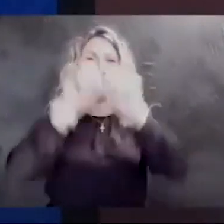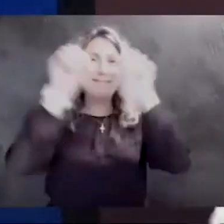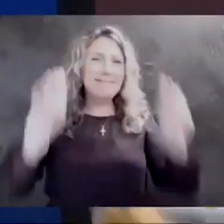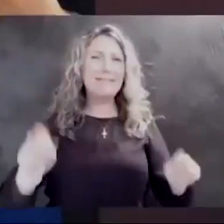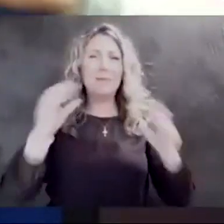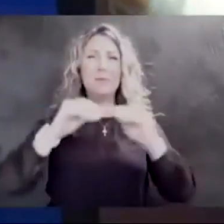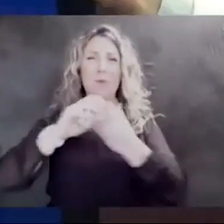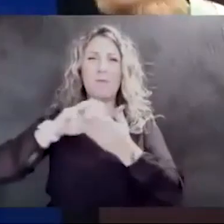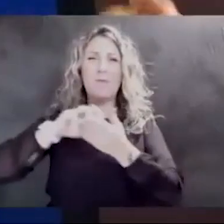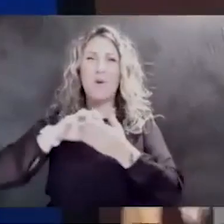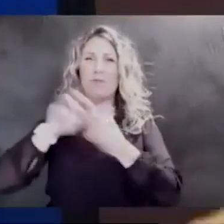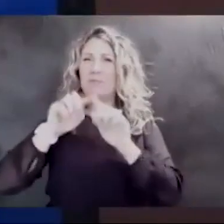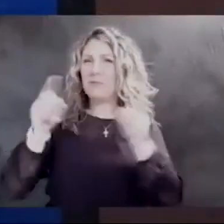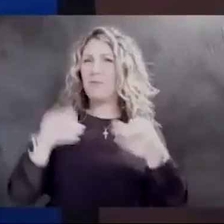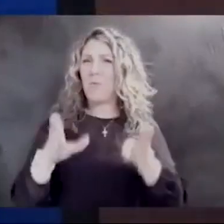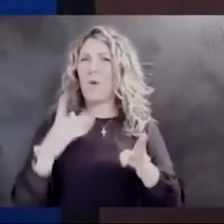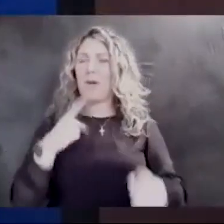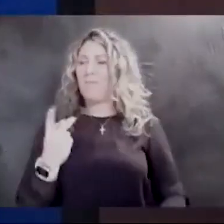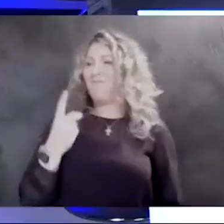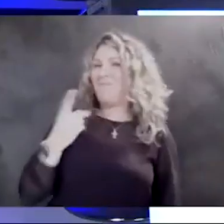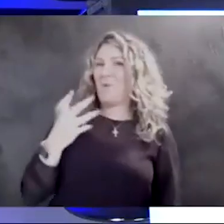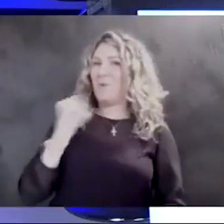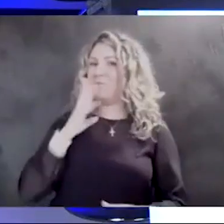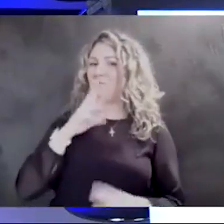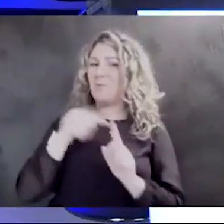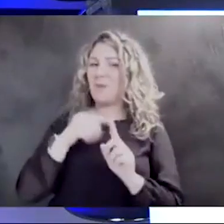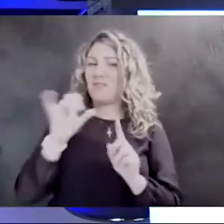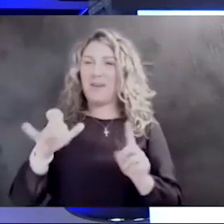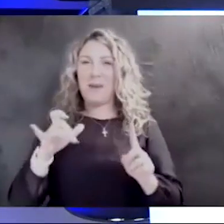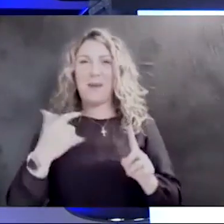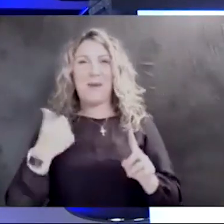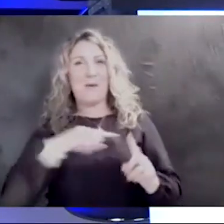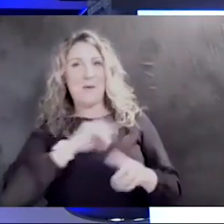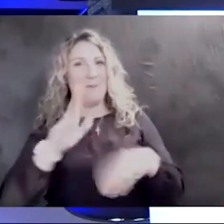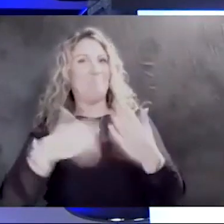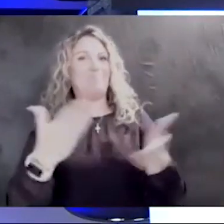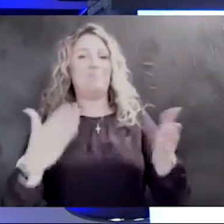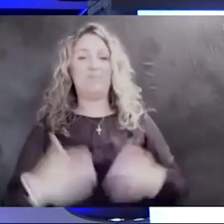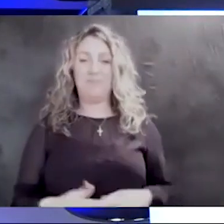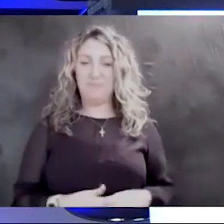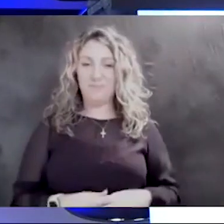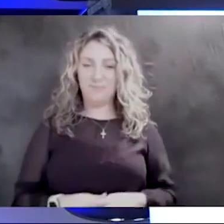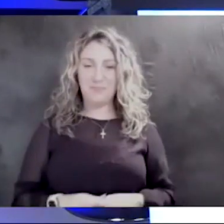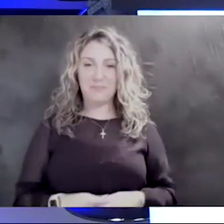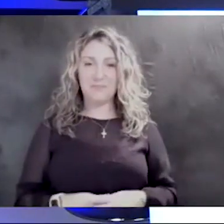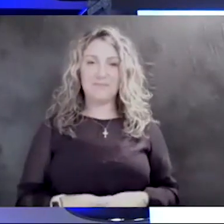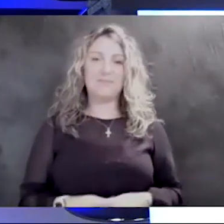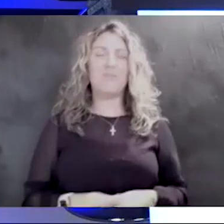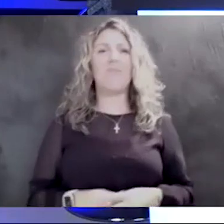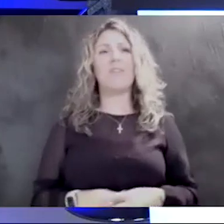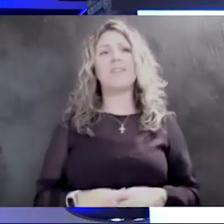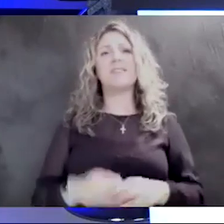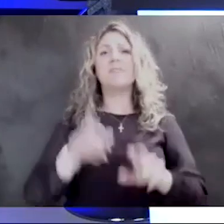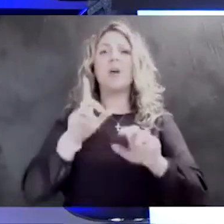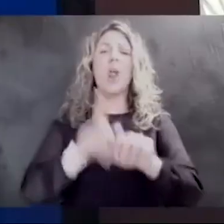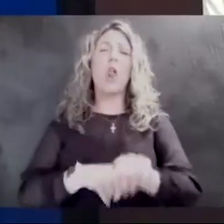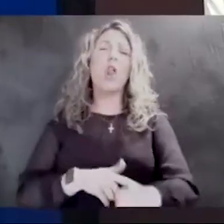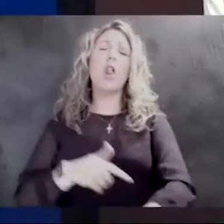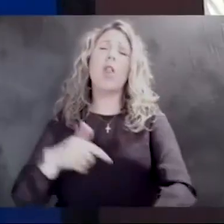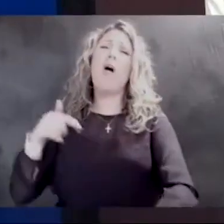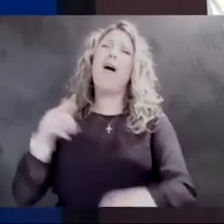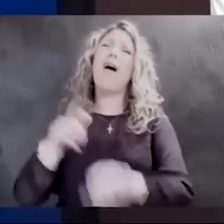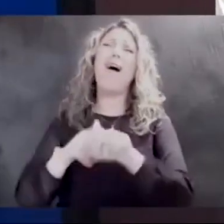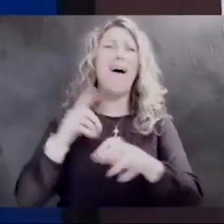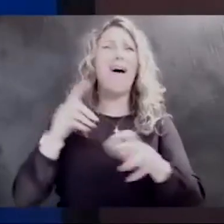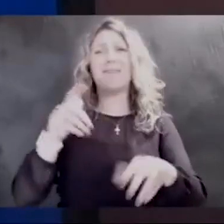Amanda. So you and I want to talk with you a little bit about this. Yeah, here we go. This has been a long 18-month ride. Right? We're a